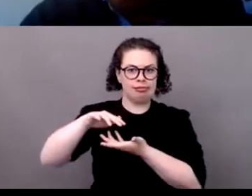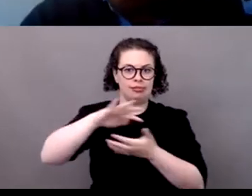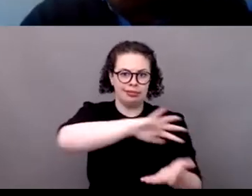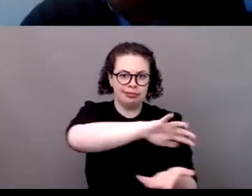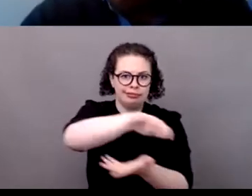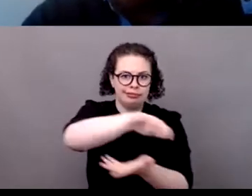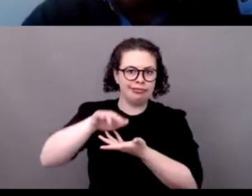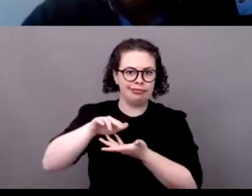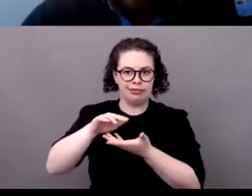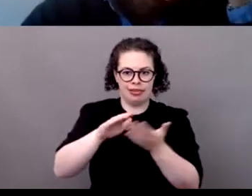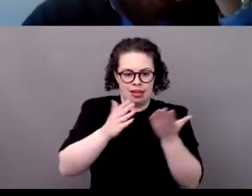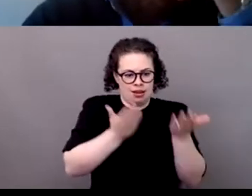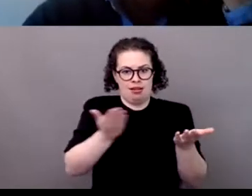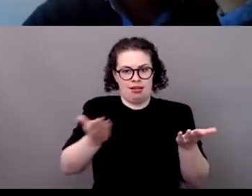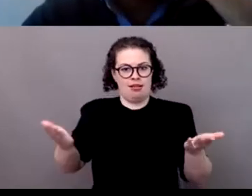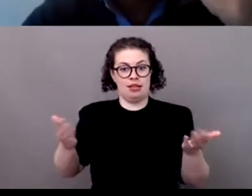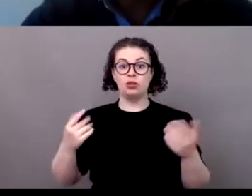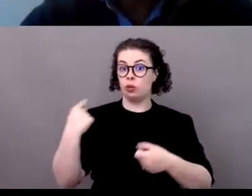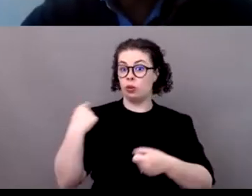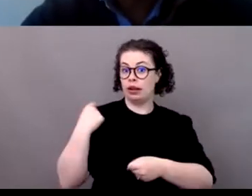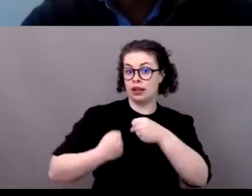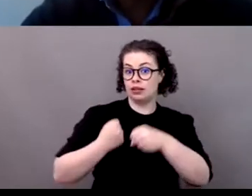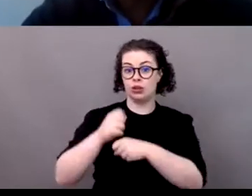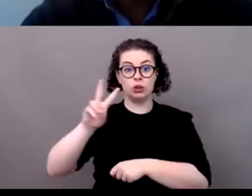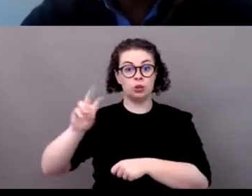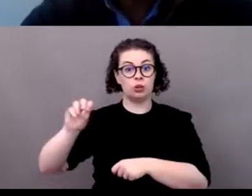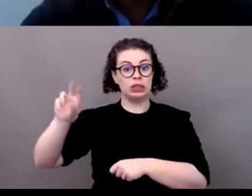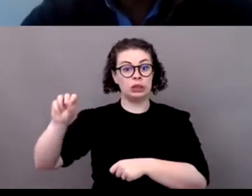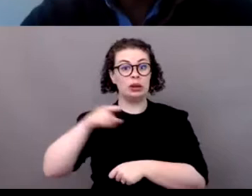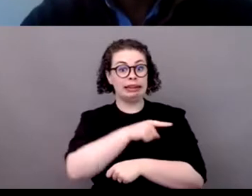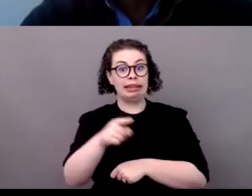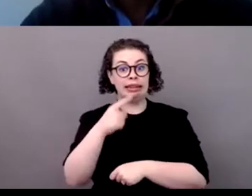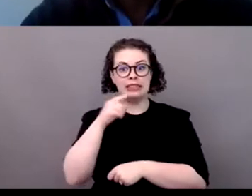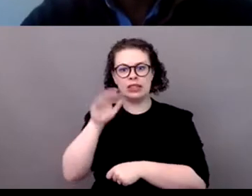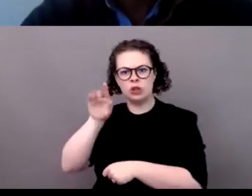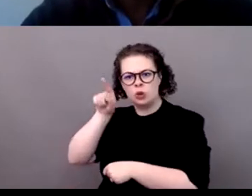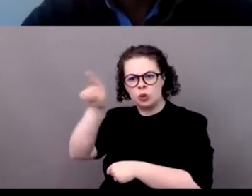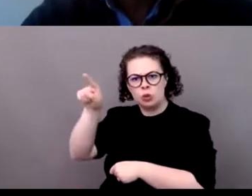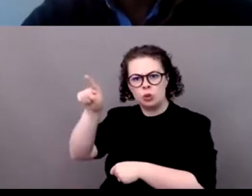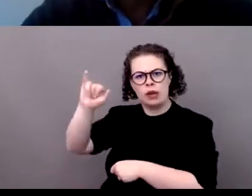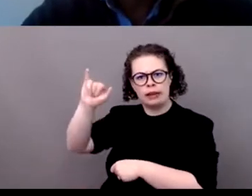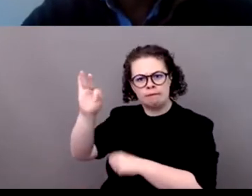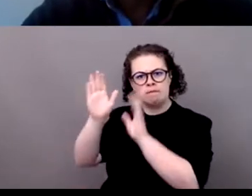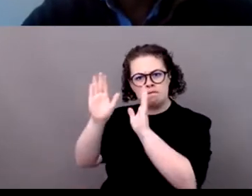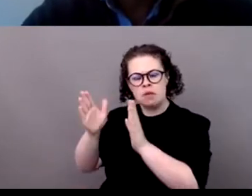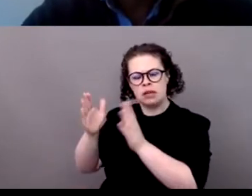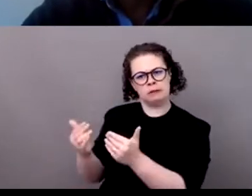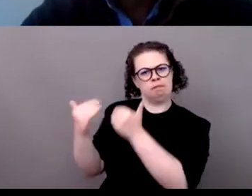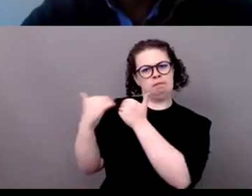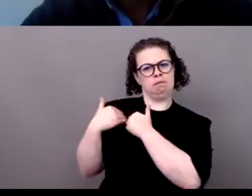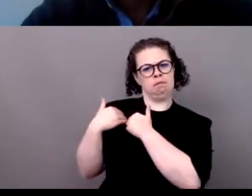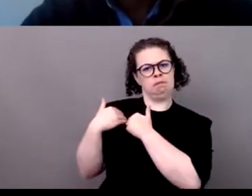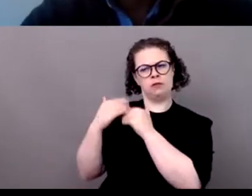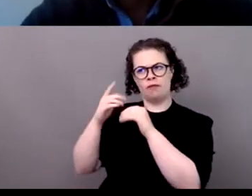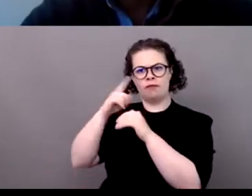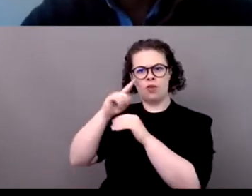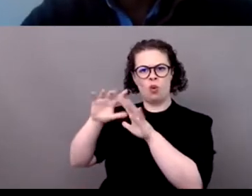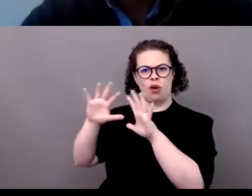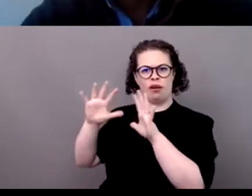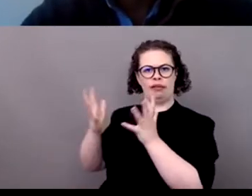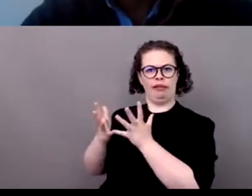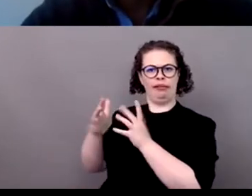us that we have to take responsibility for climate. They themselves consider climate to